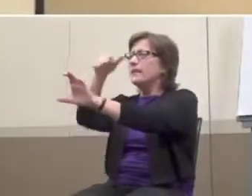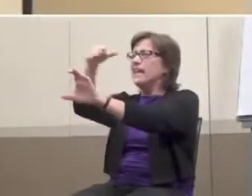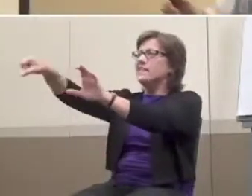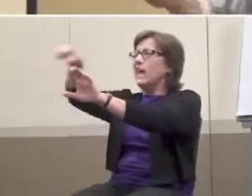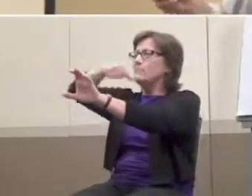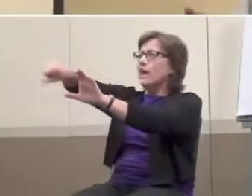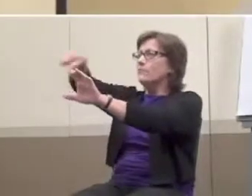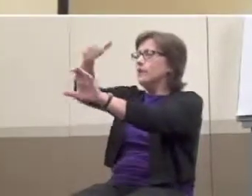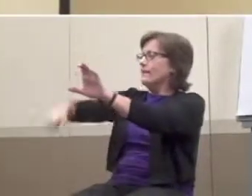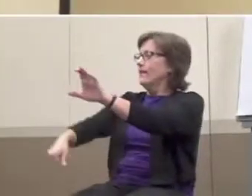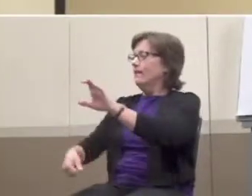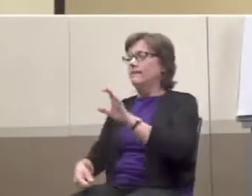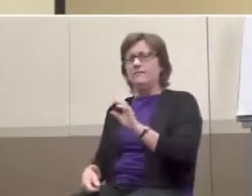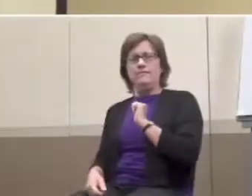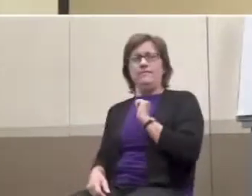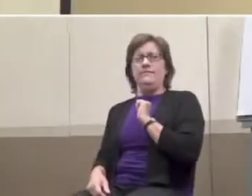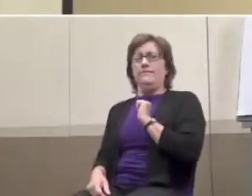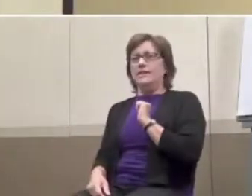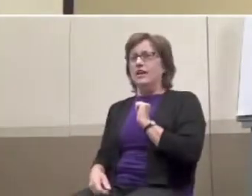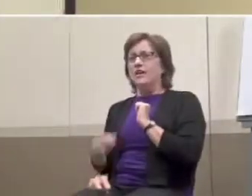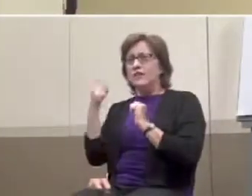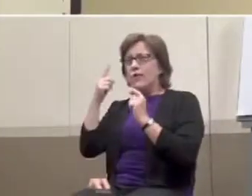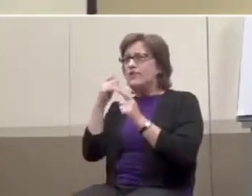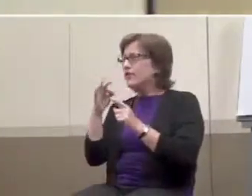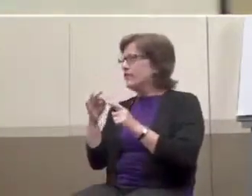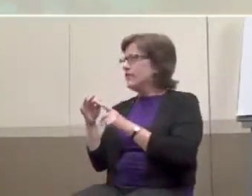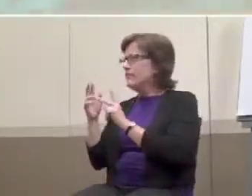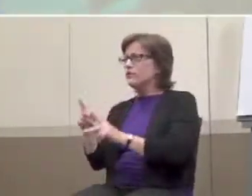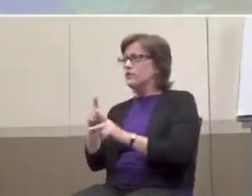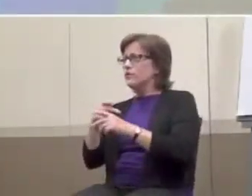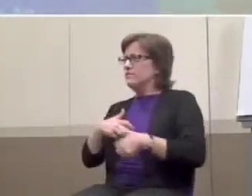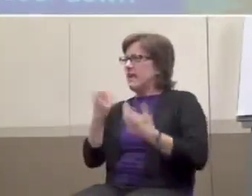And it's so jagged, it makes you wonder, were they mad when they did that?